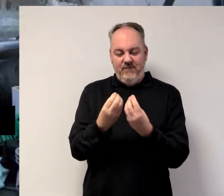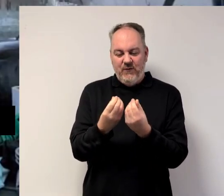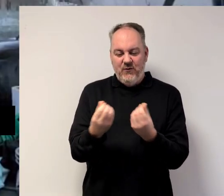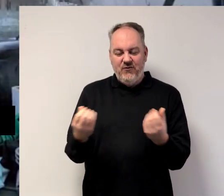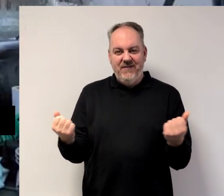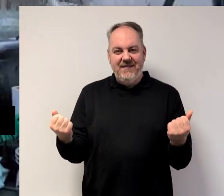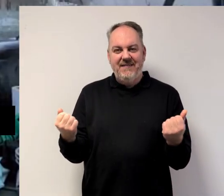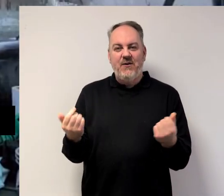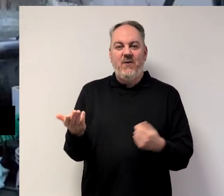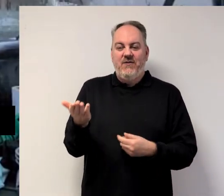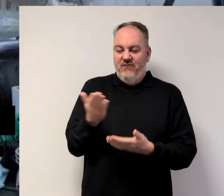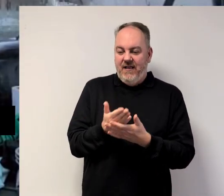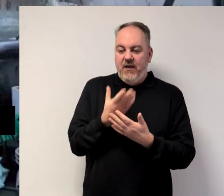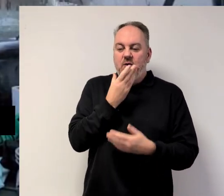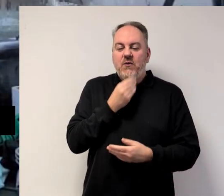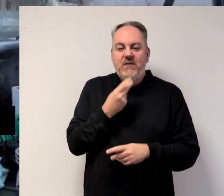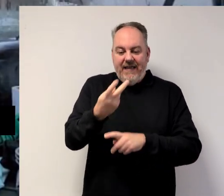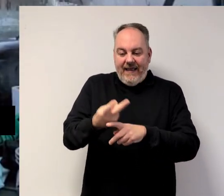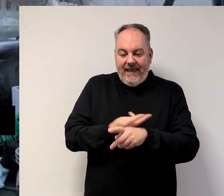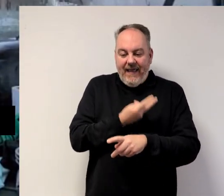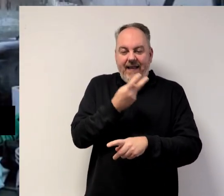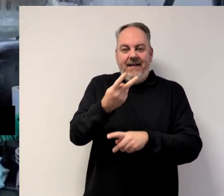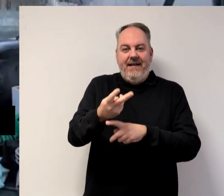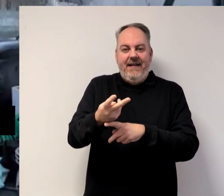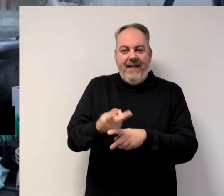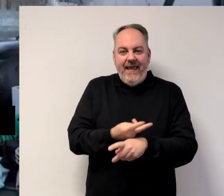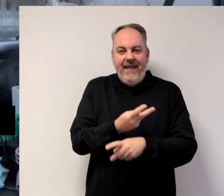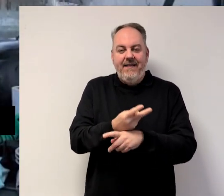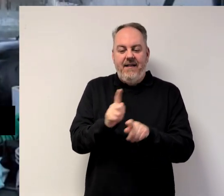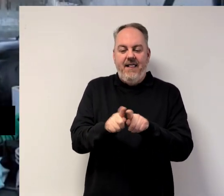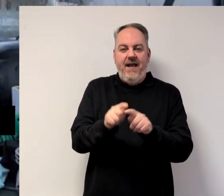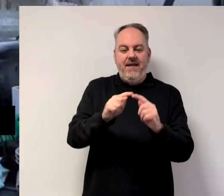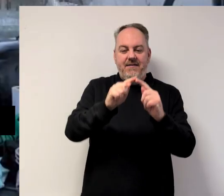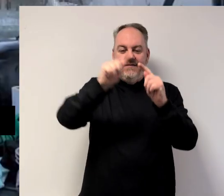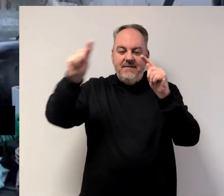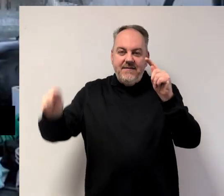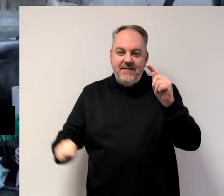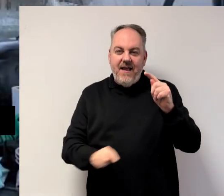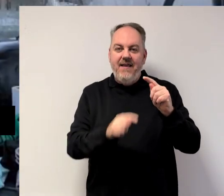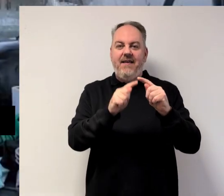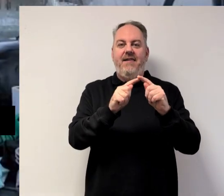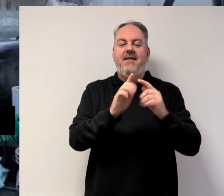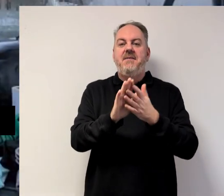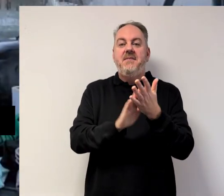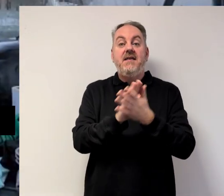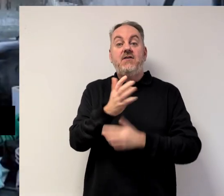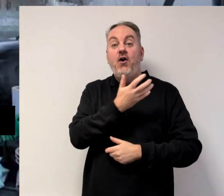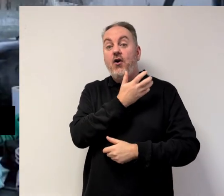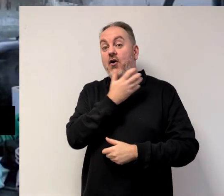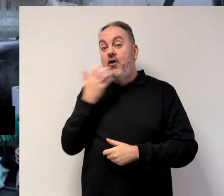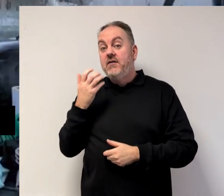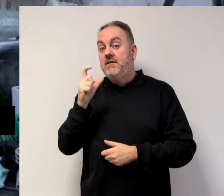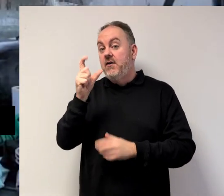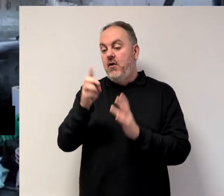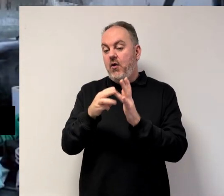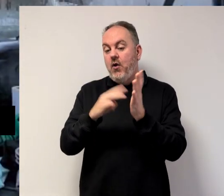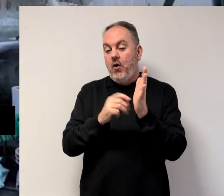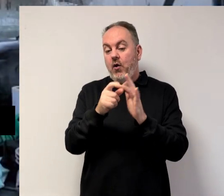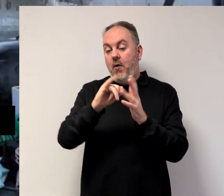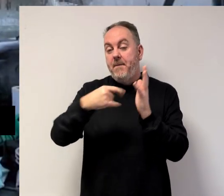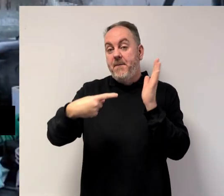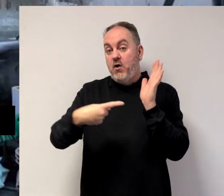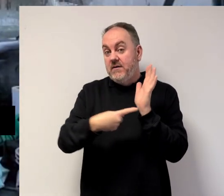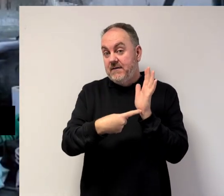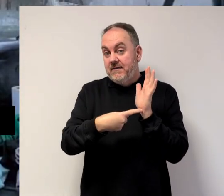everything, it's a complete cycle. Our hot compost bin, it needs